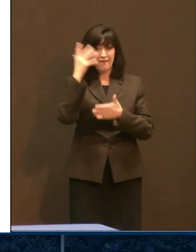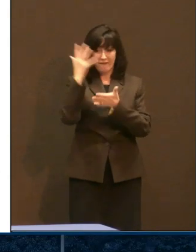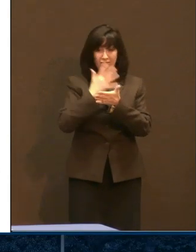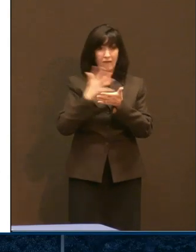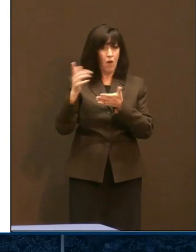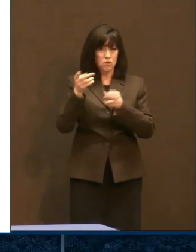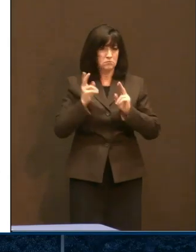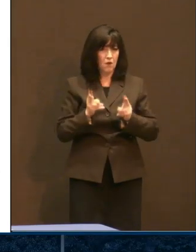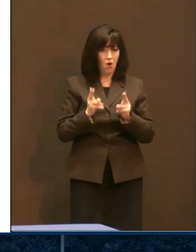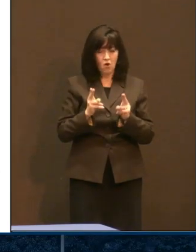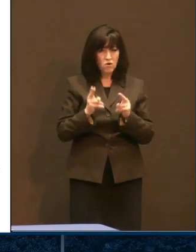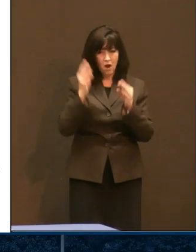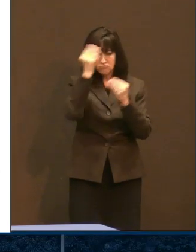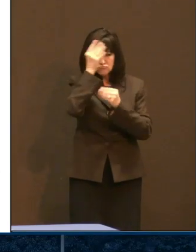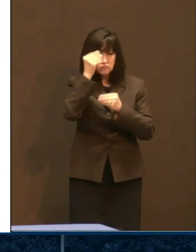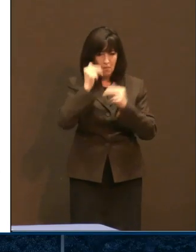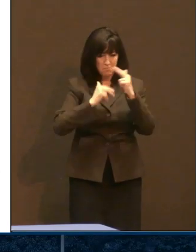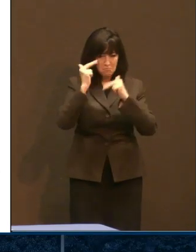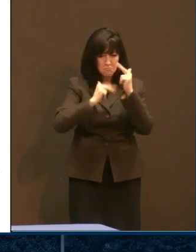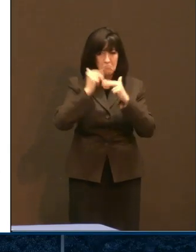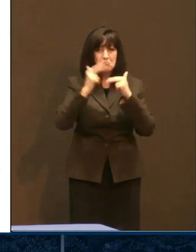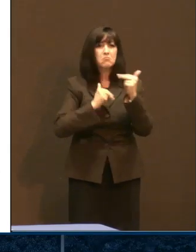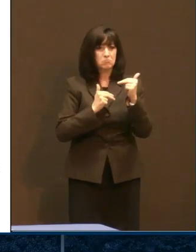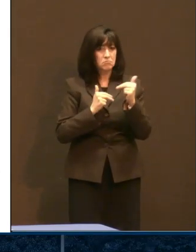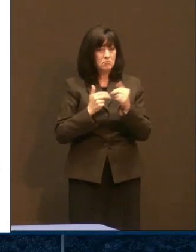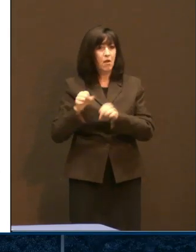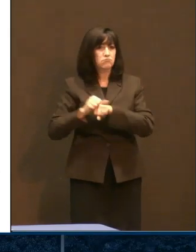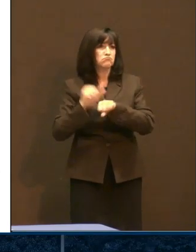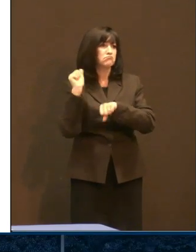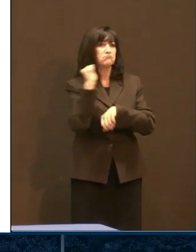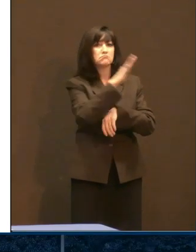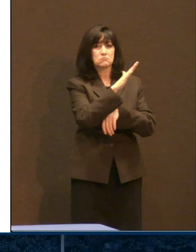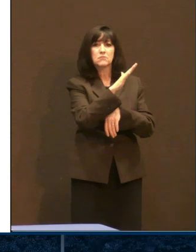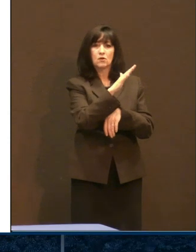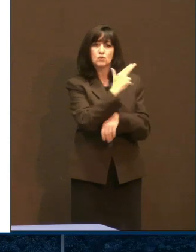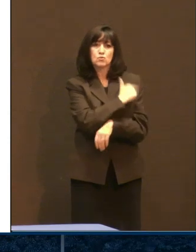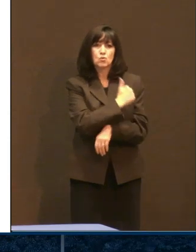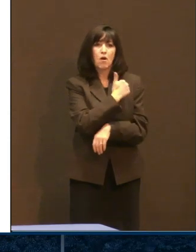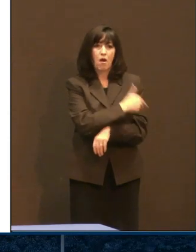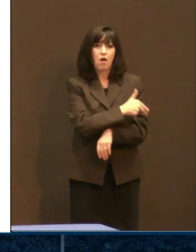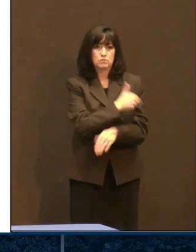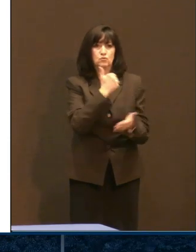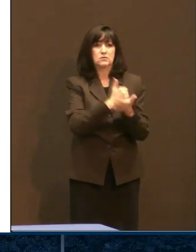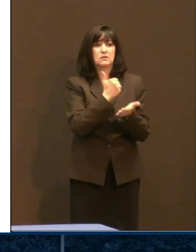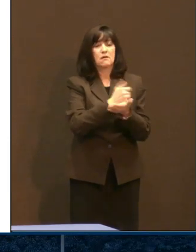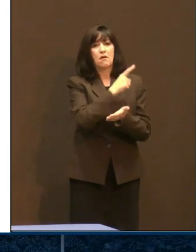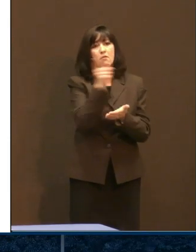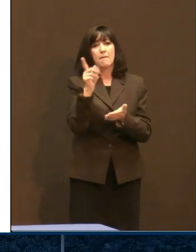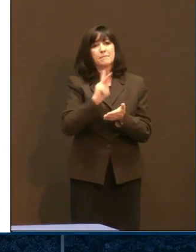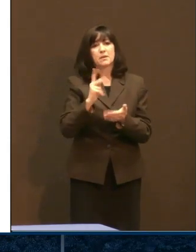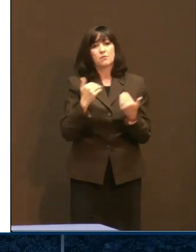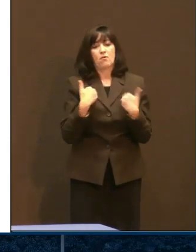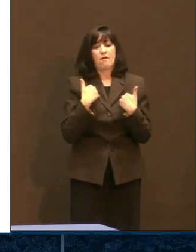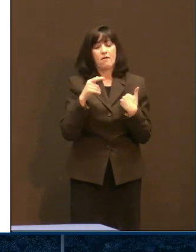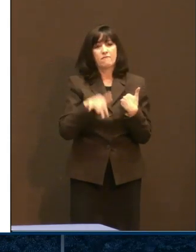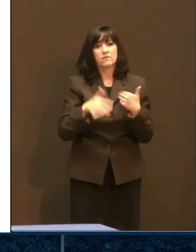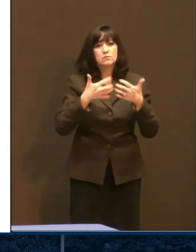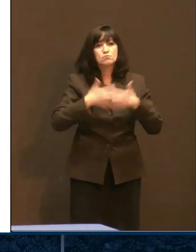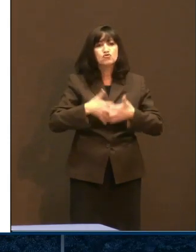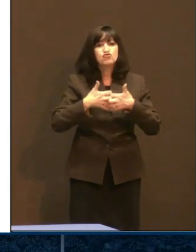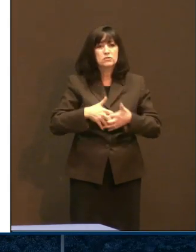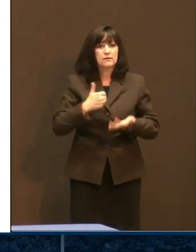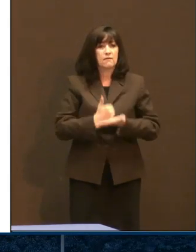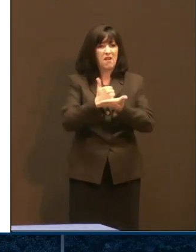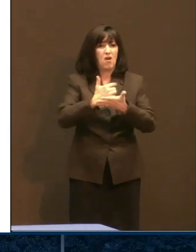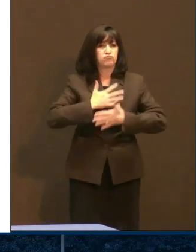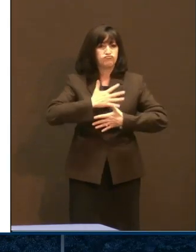good work there by ILC Dover. The next slide is just the series of amendments,